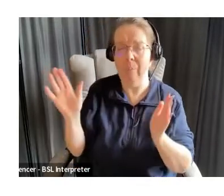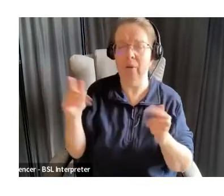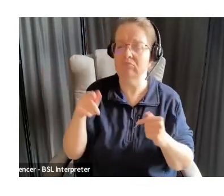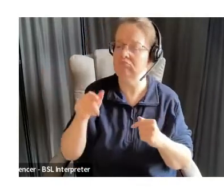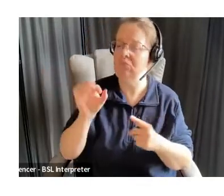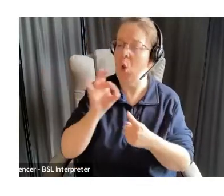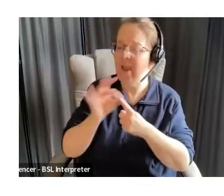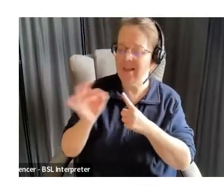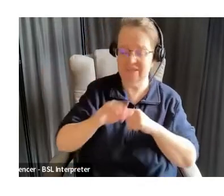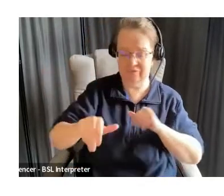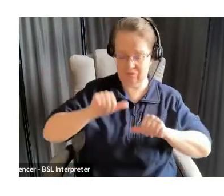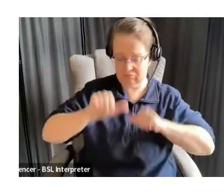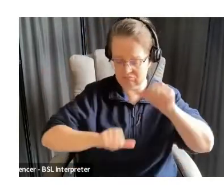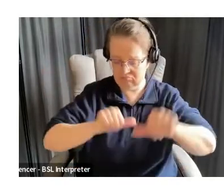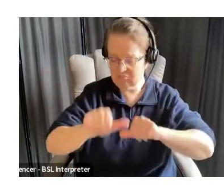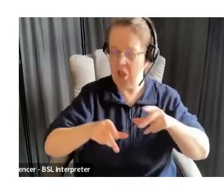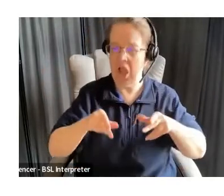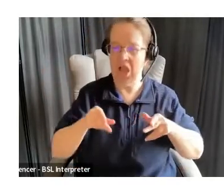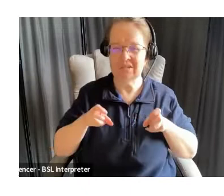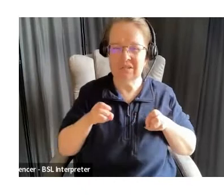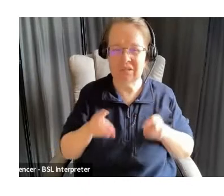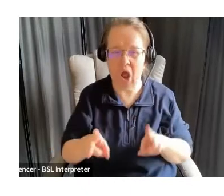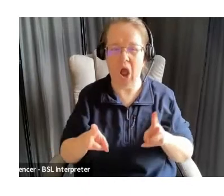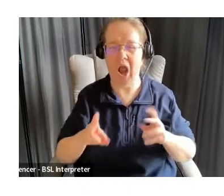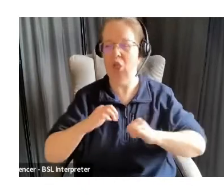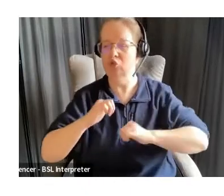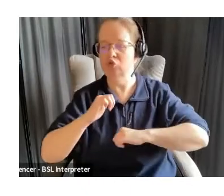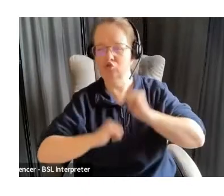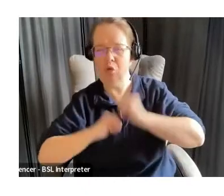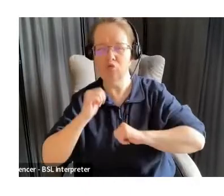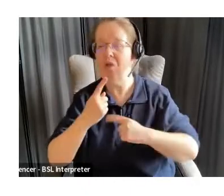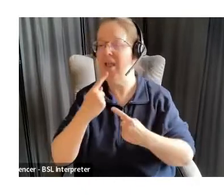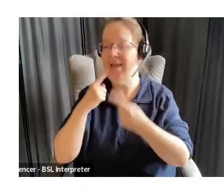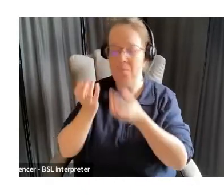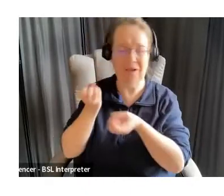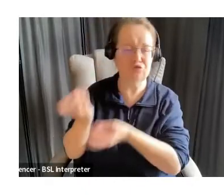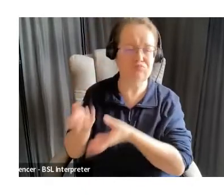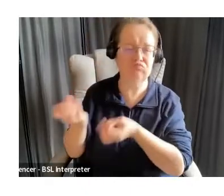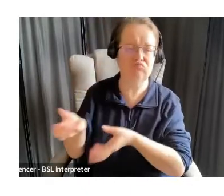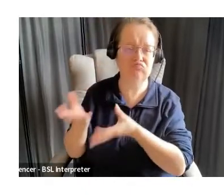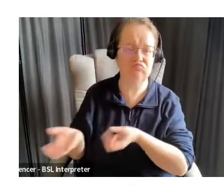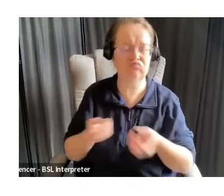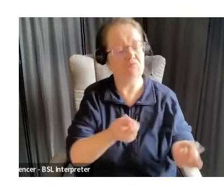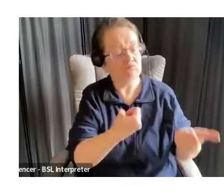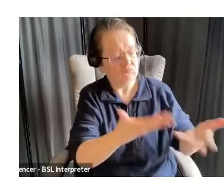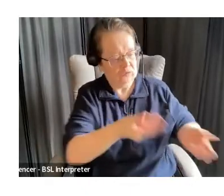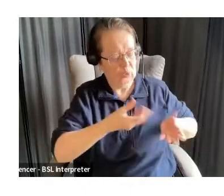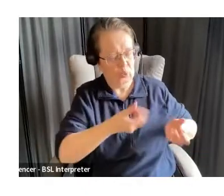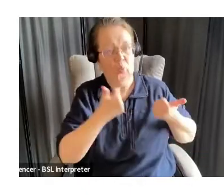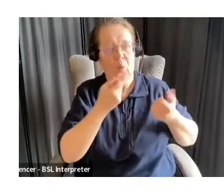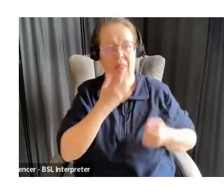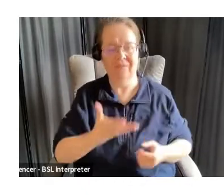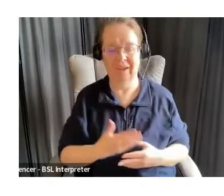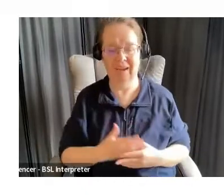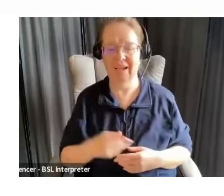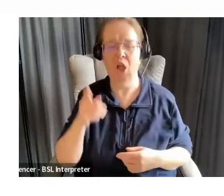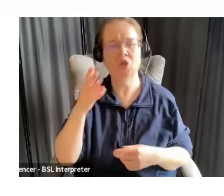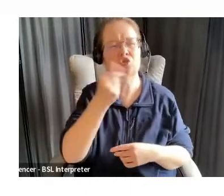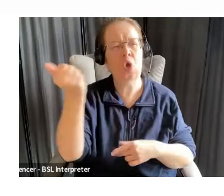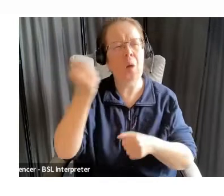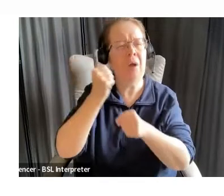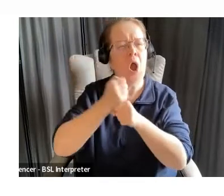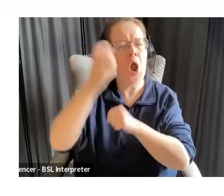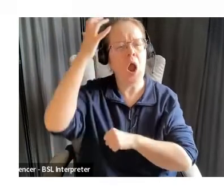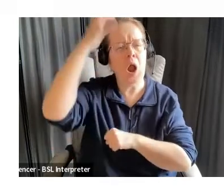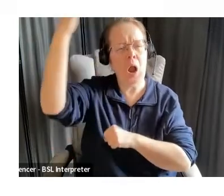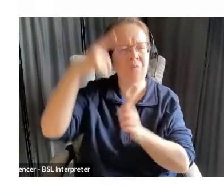about their interview style, their structure, and will provide lots of information. I know that some employers within government agencies are really